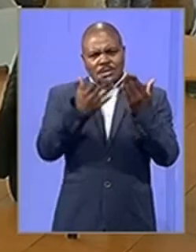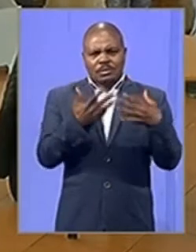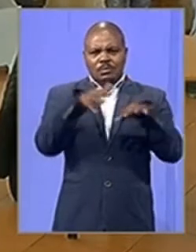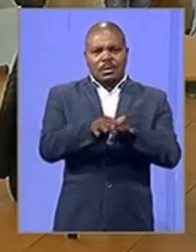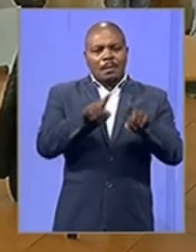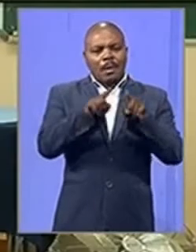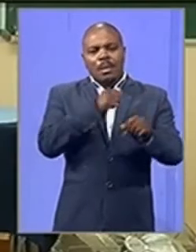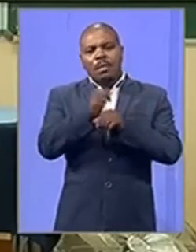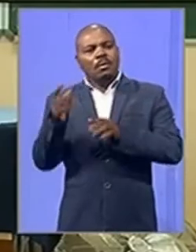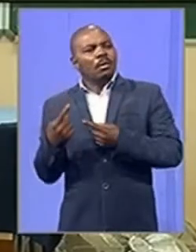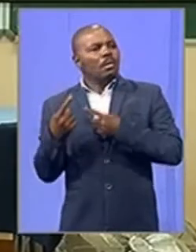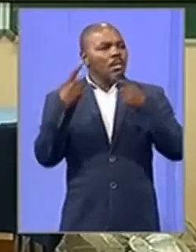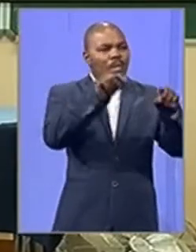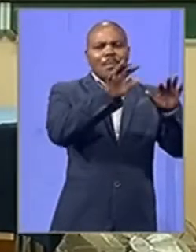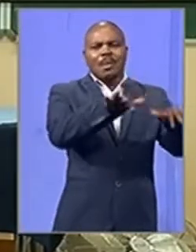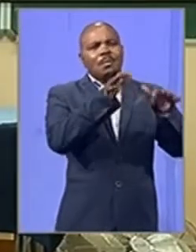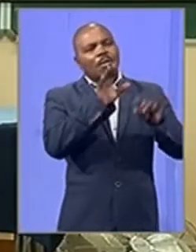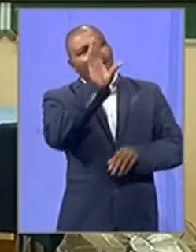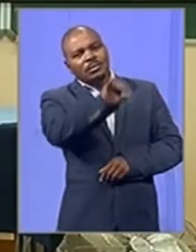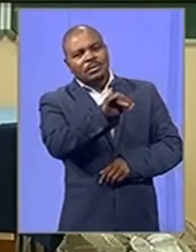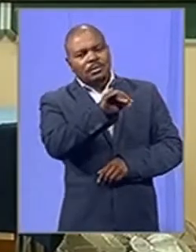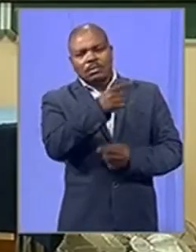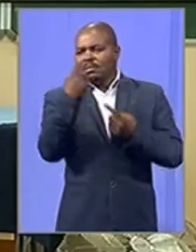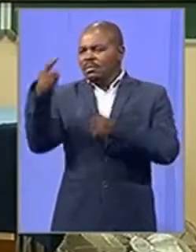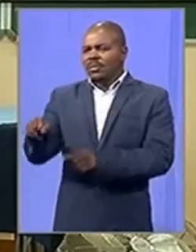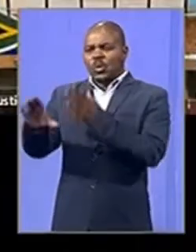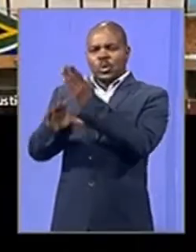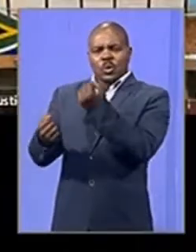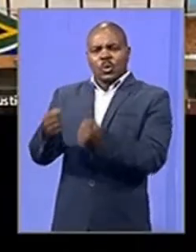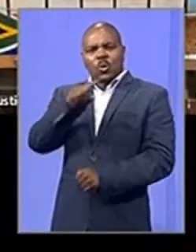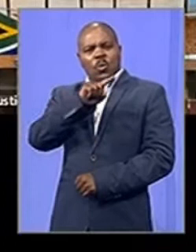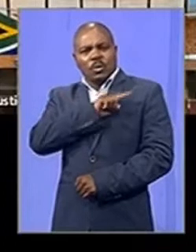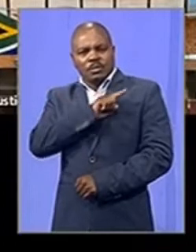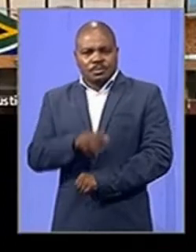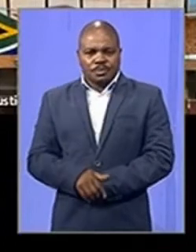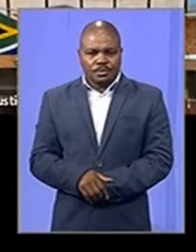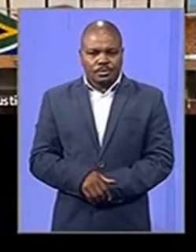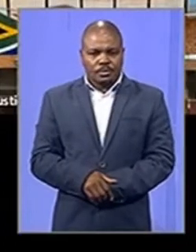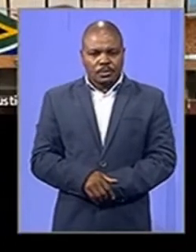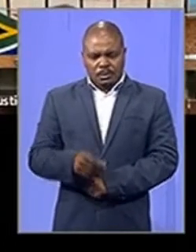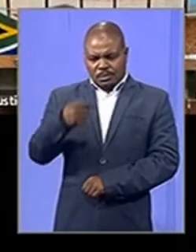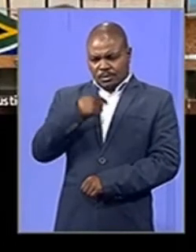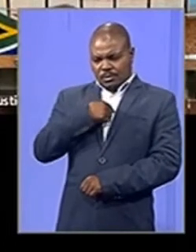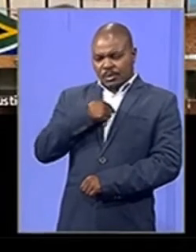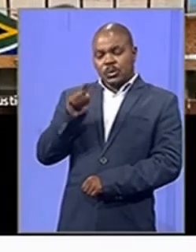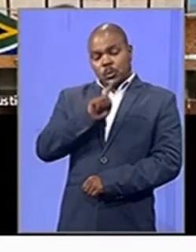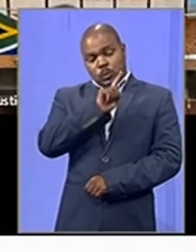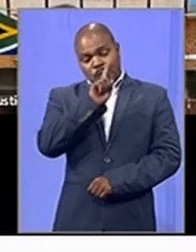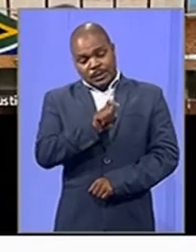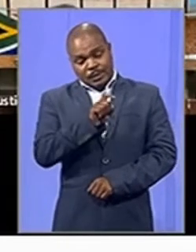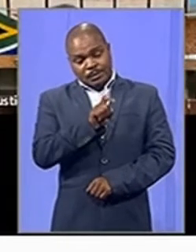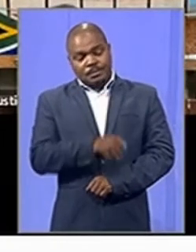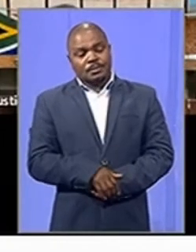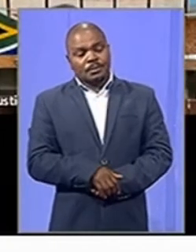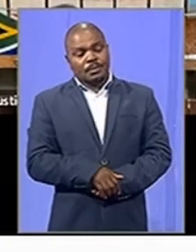kwa parlamenteng gona le go itlisa kwa kgotlatshekelo ya molaotheo. And this is my question and this is my concern, Mr.